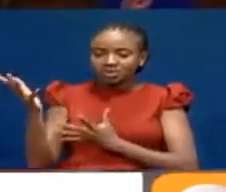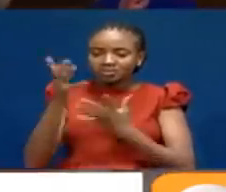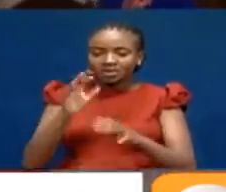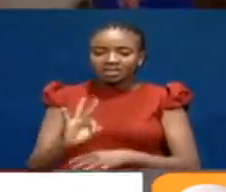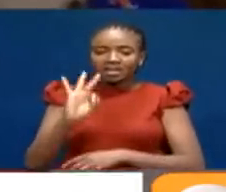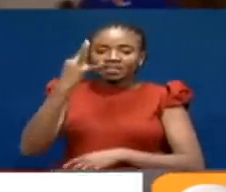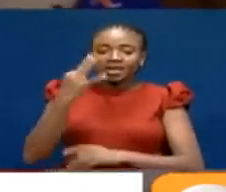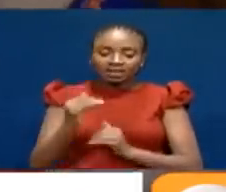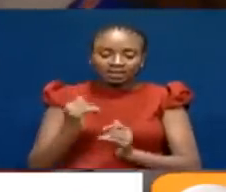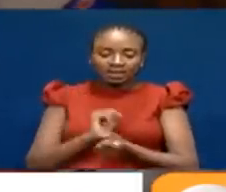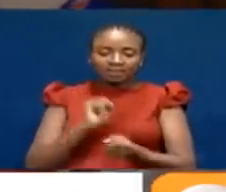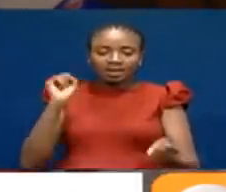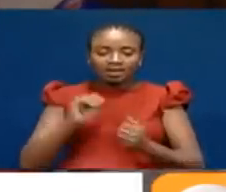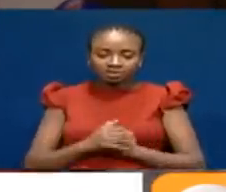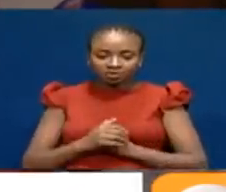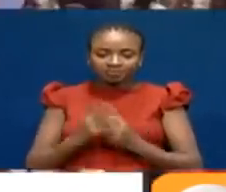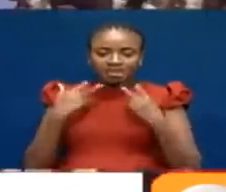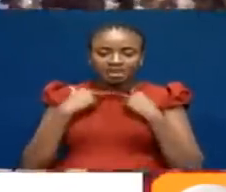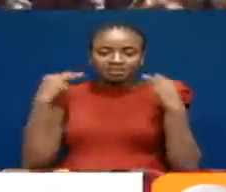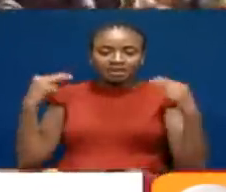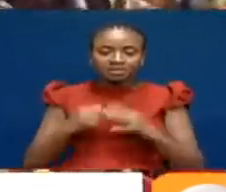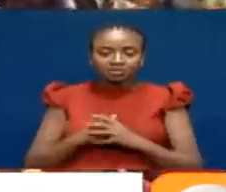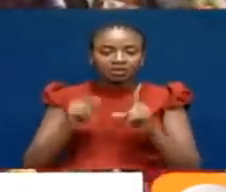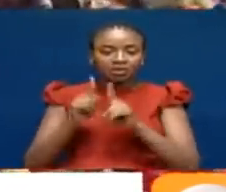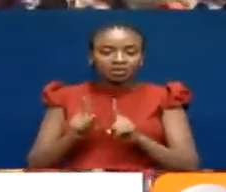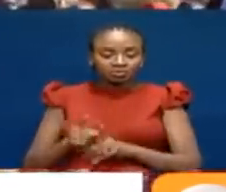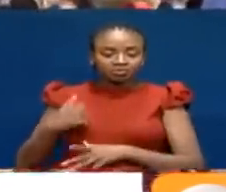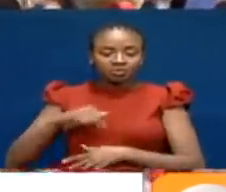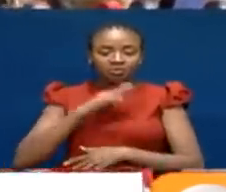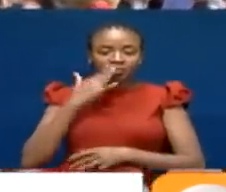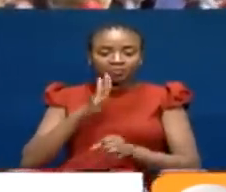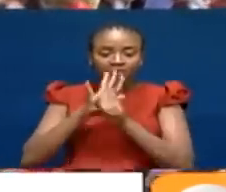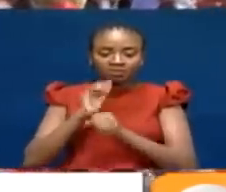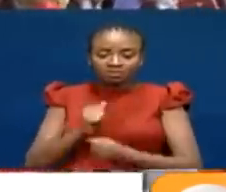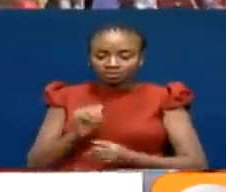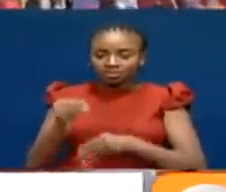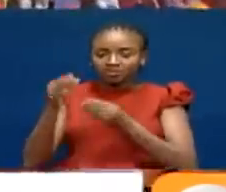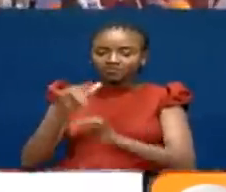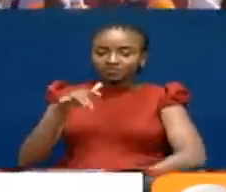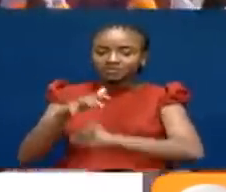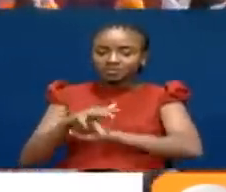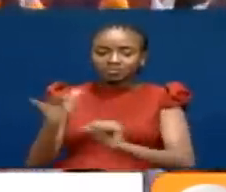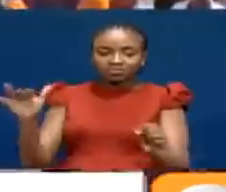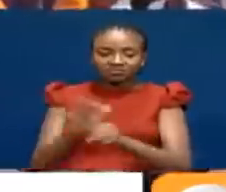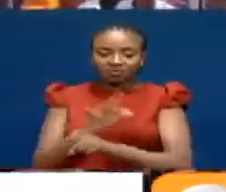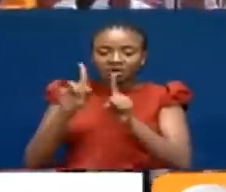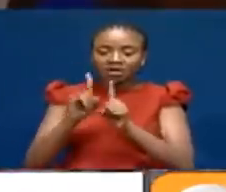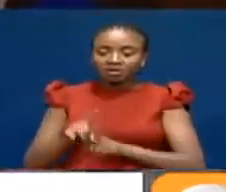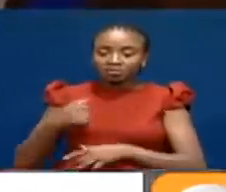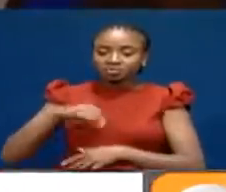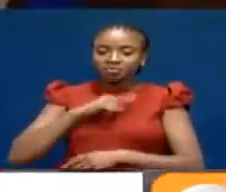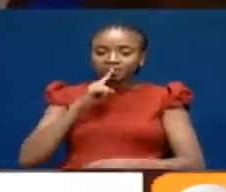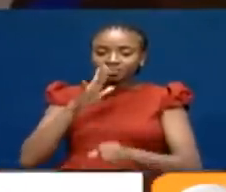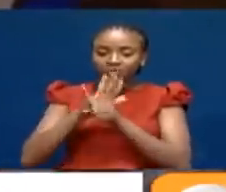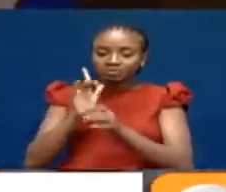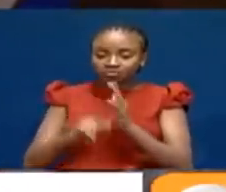liberation. We come in clean hearts. We shall give you total support. Na tunakuahidi